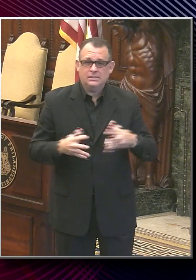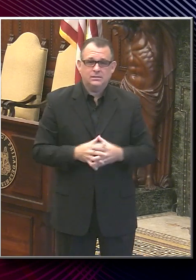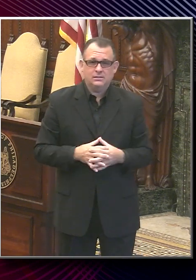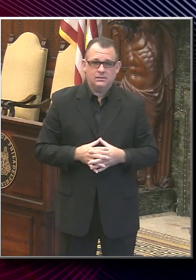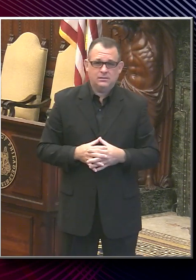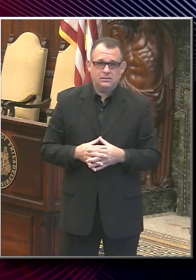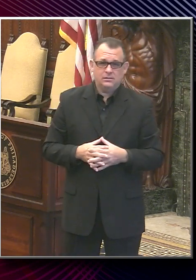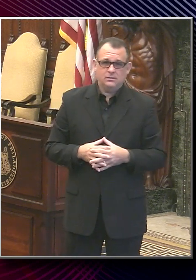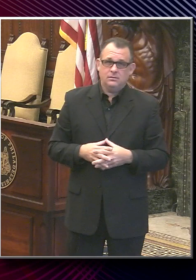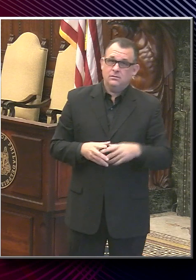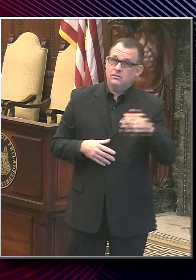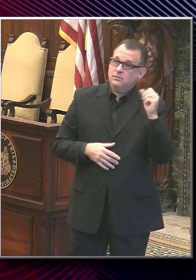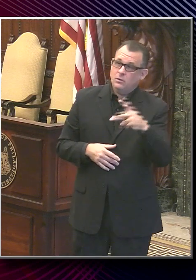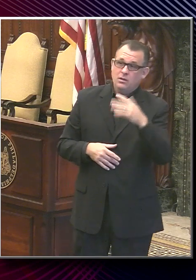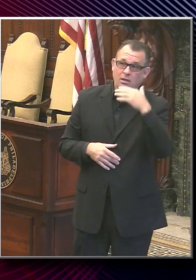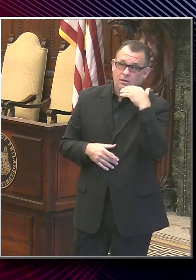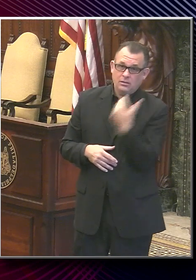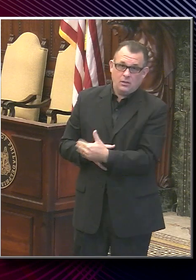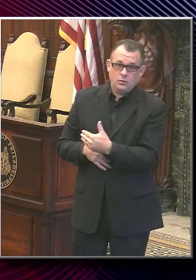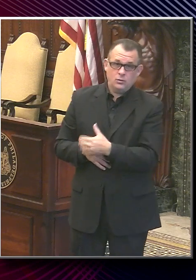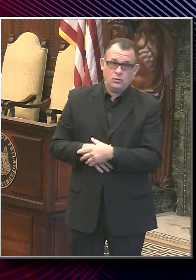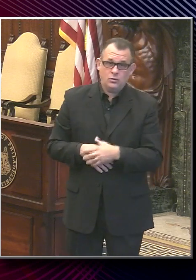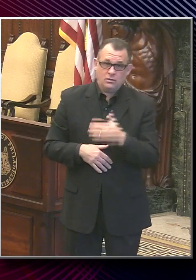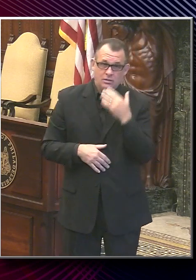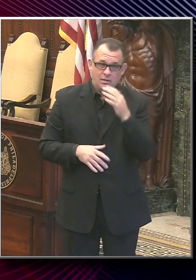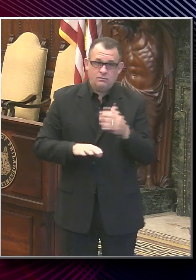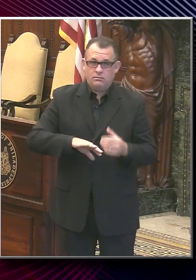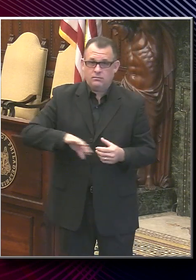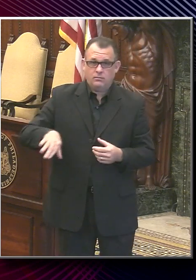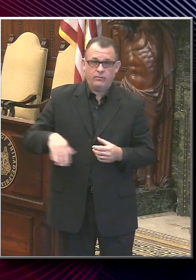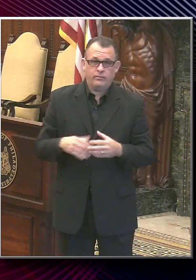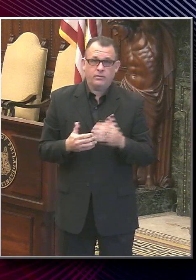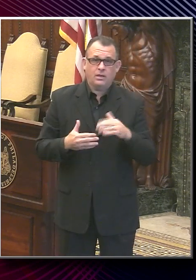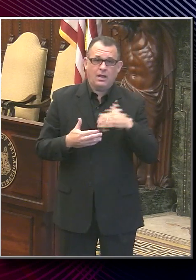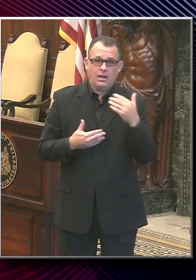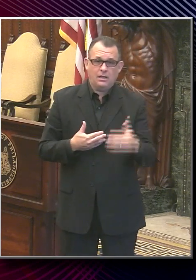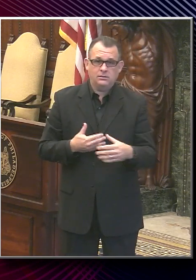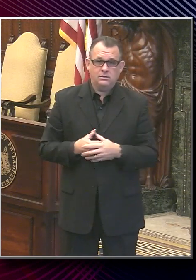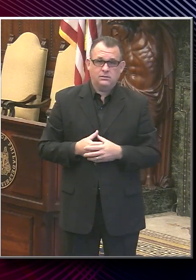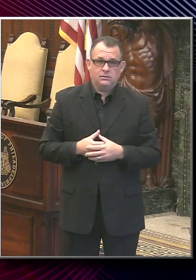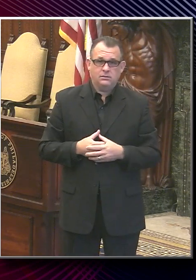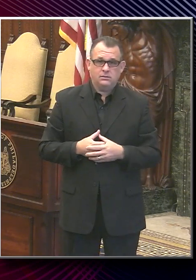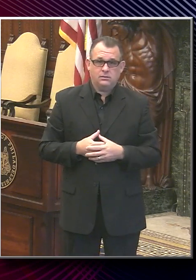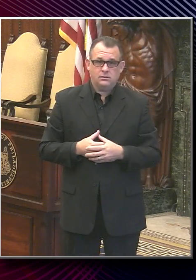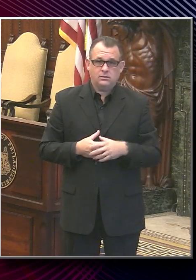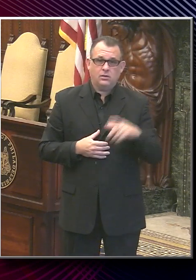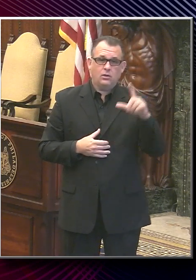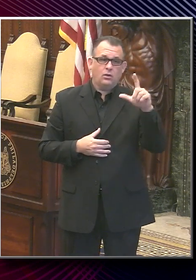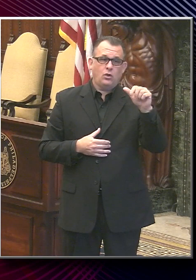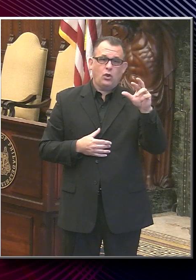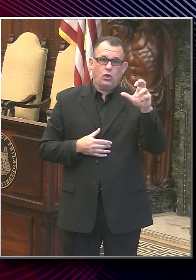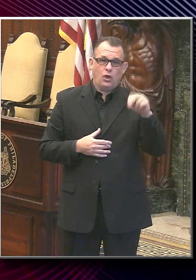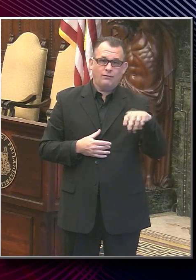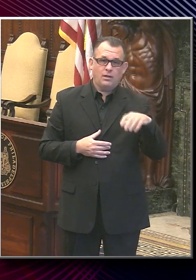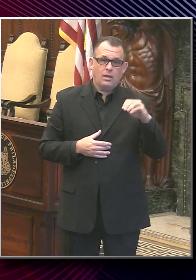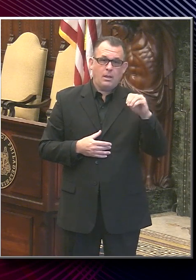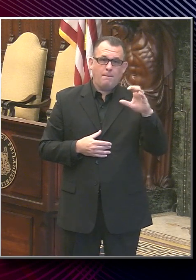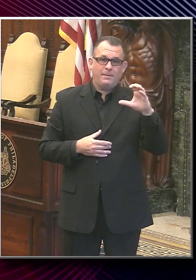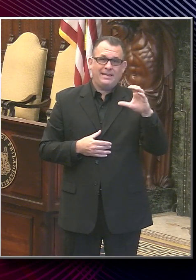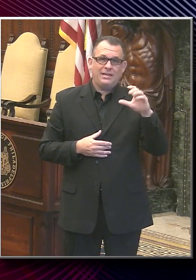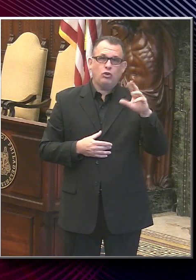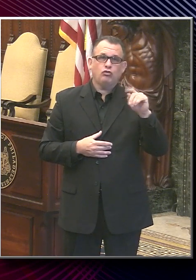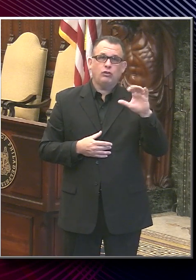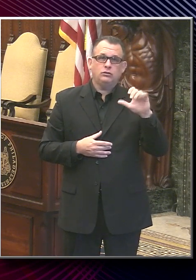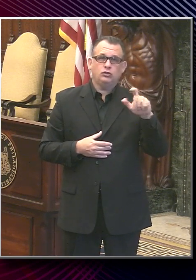Okay, thank you. All right, thank you, Denise. Let's go now to Laura McChrystal of the Inquirer.